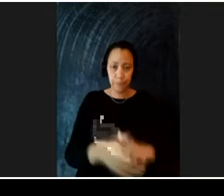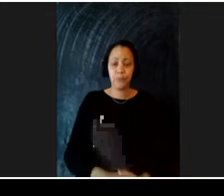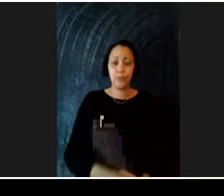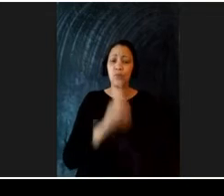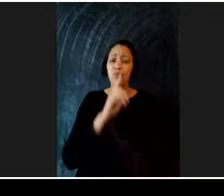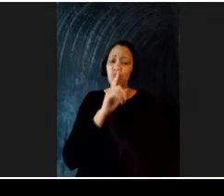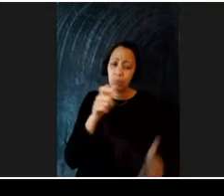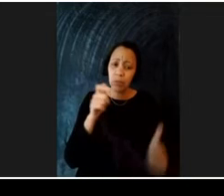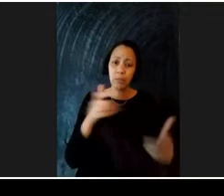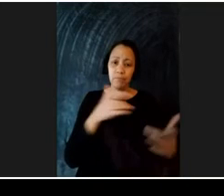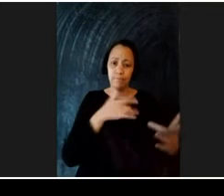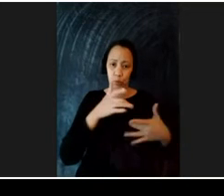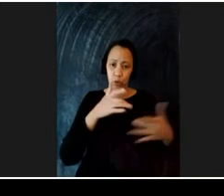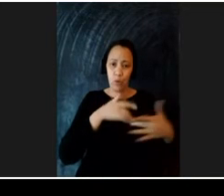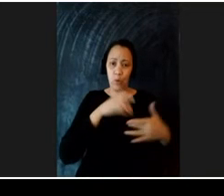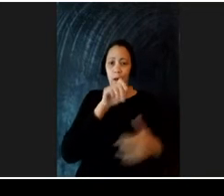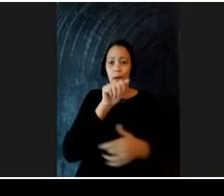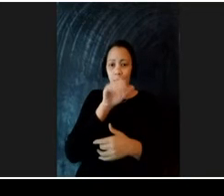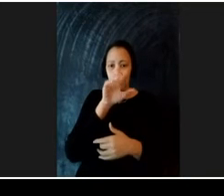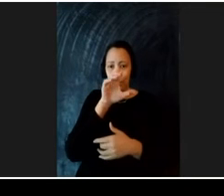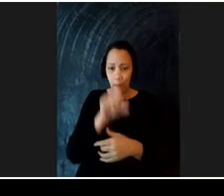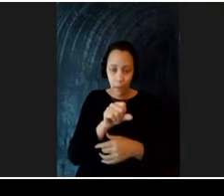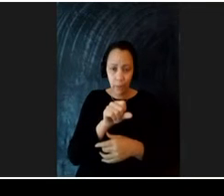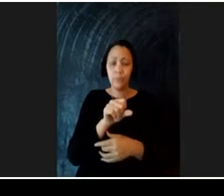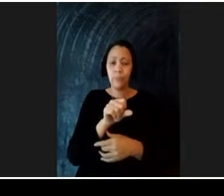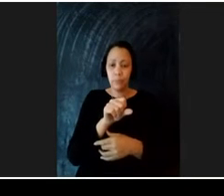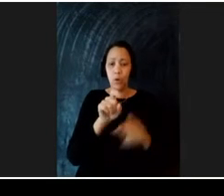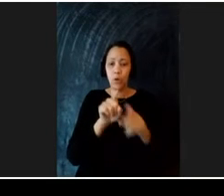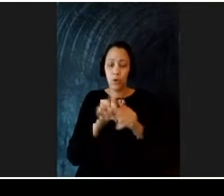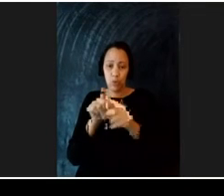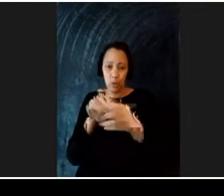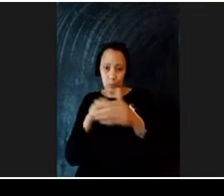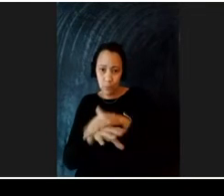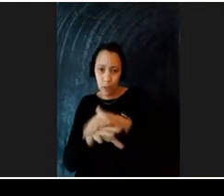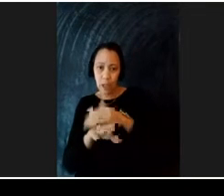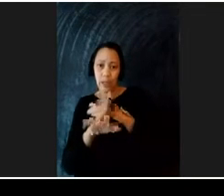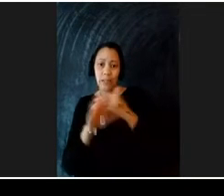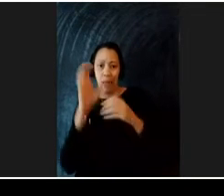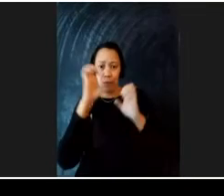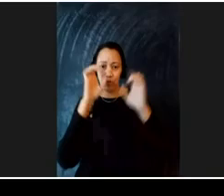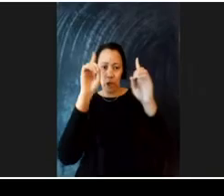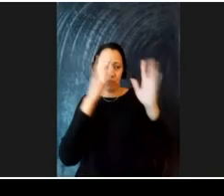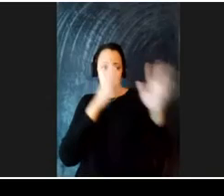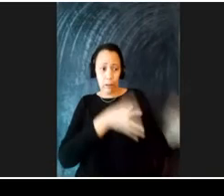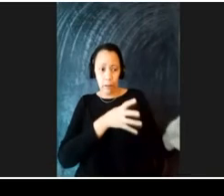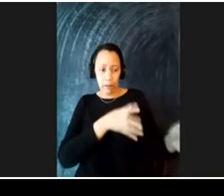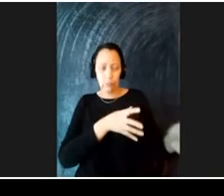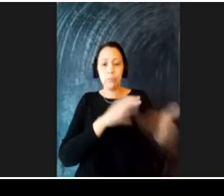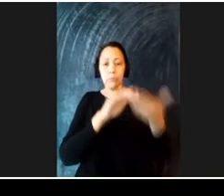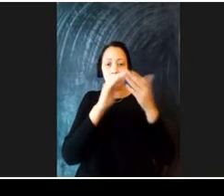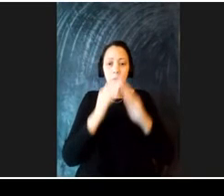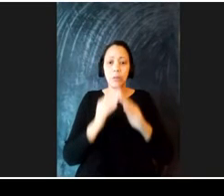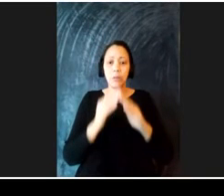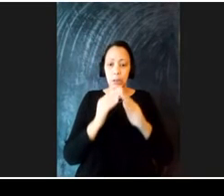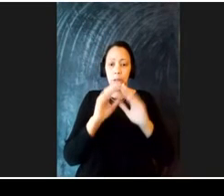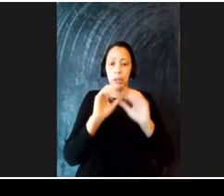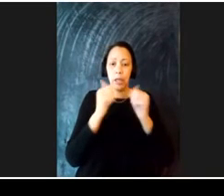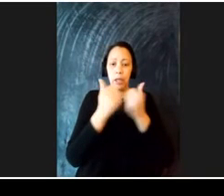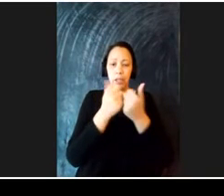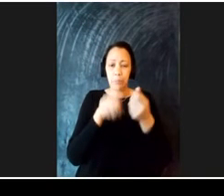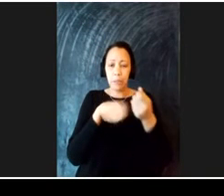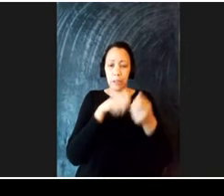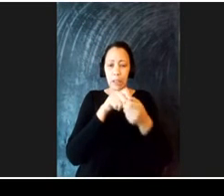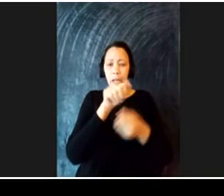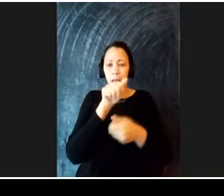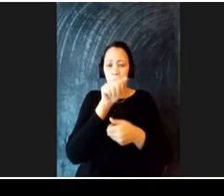survivors of domestic violence the systems must increase their understanding of domestic violence change how they do their work or they